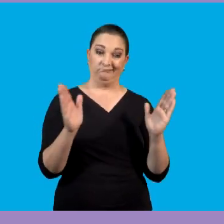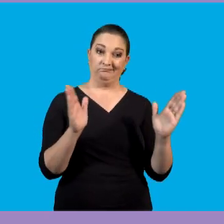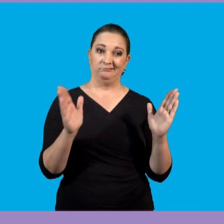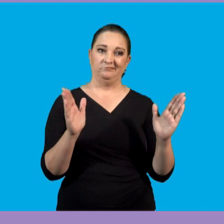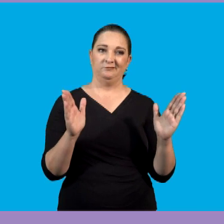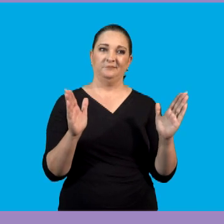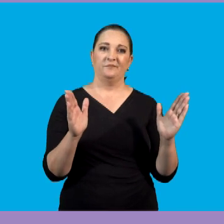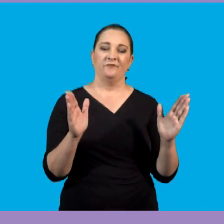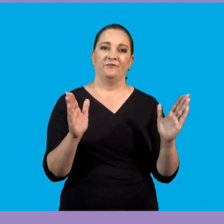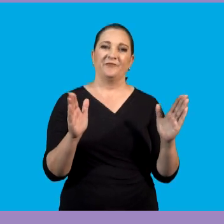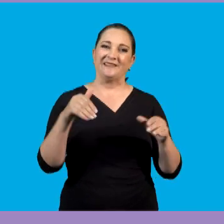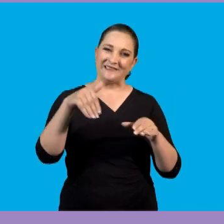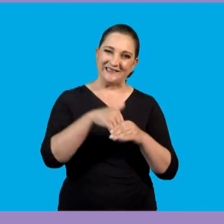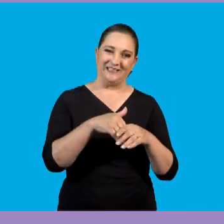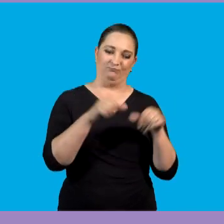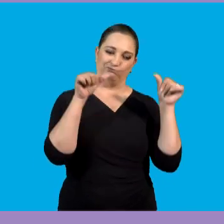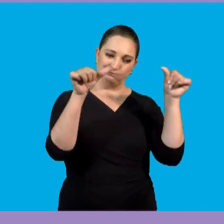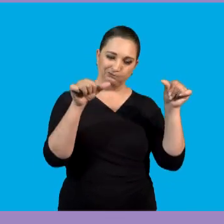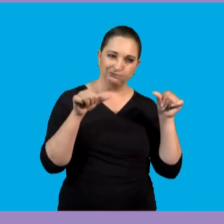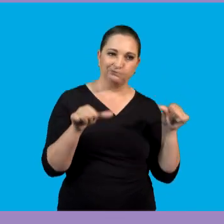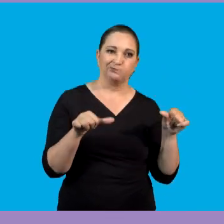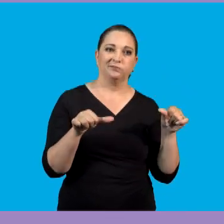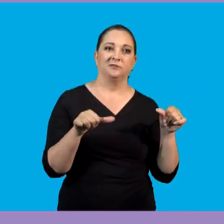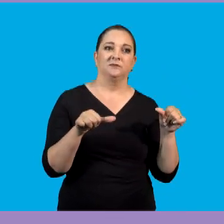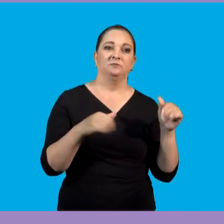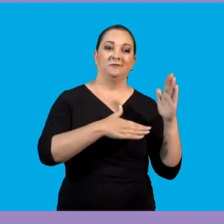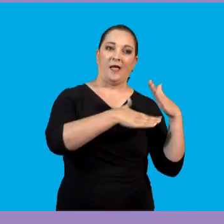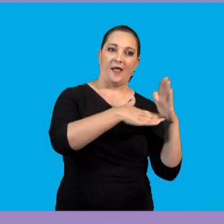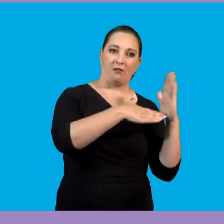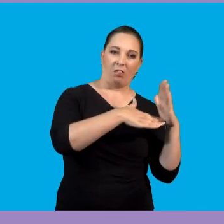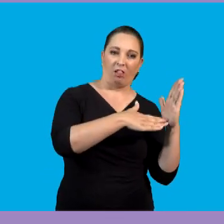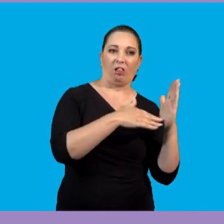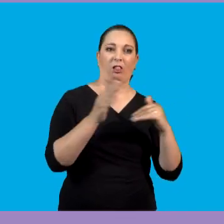corresponding things in our diagram. So we have a corresponding angle that is